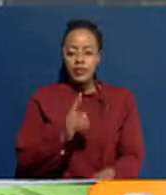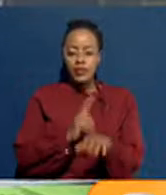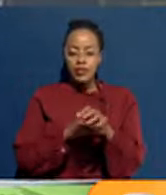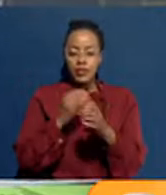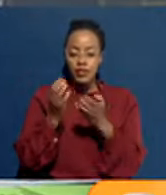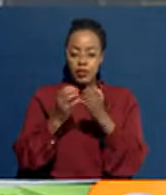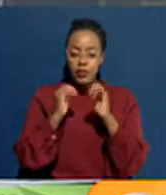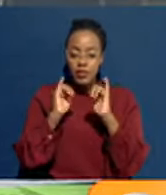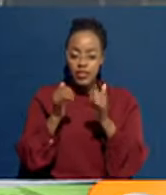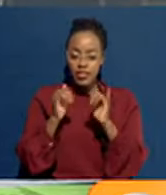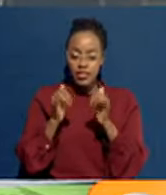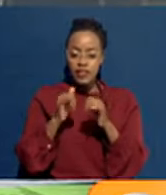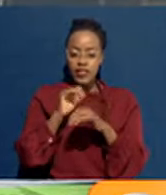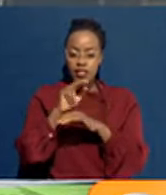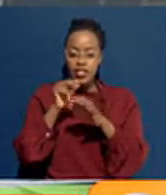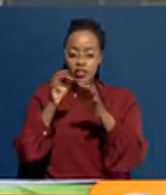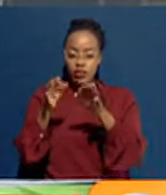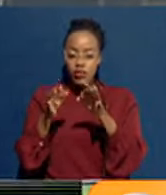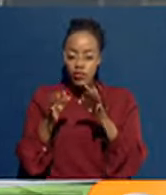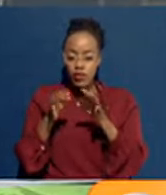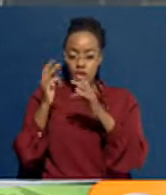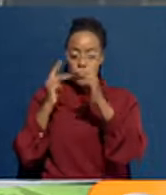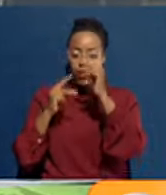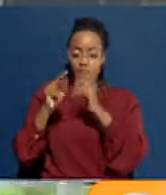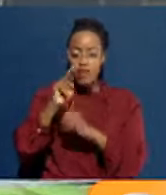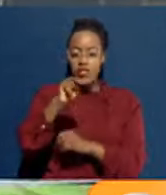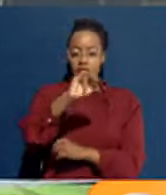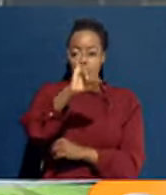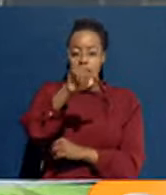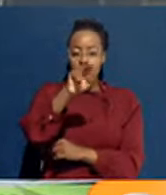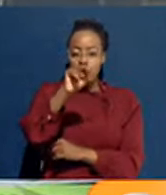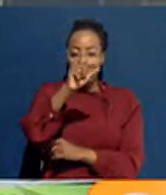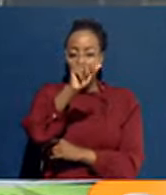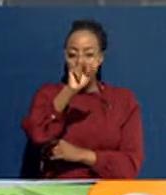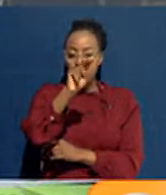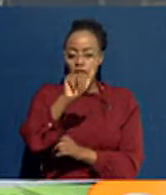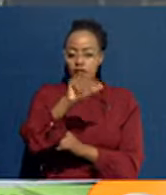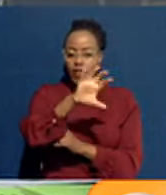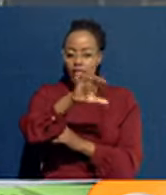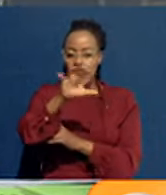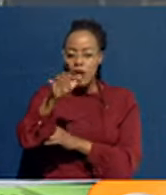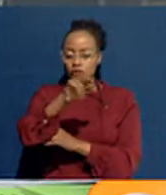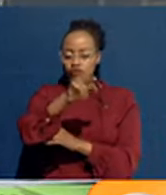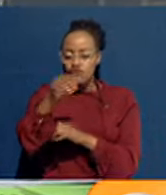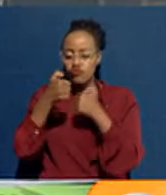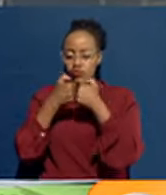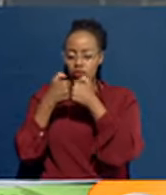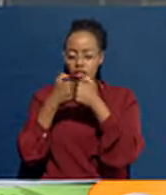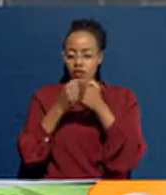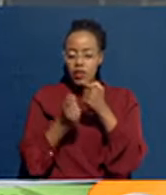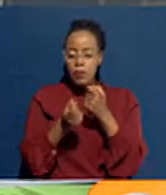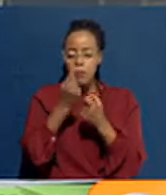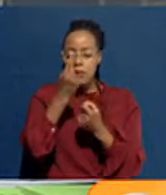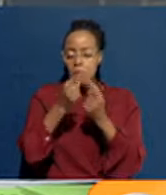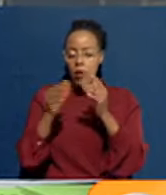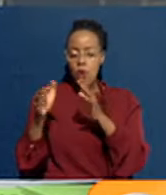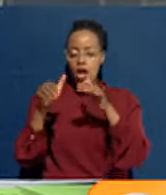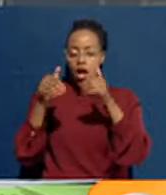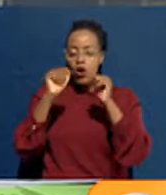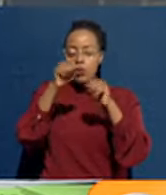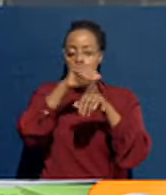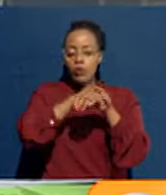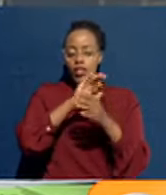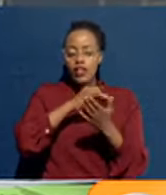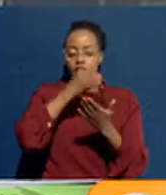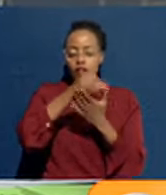Business news and Treasury Cabinet Secretary Prof. Njuguna Ndungu has challenged counties across the country to come up with more ways of raising funds